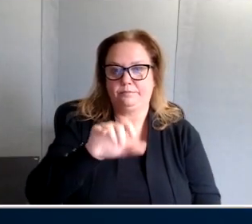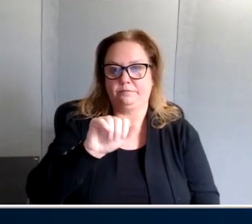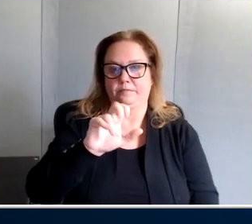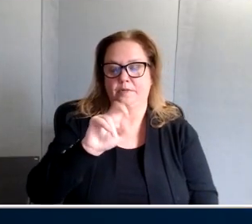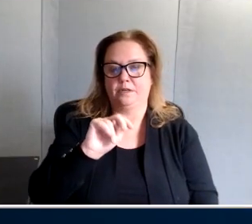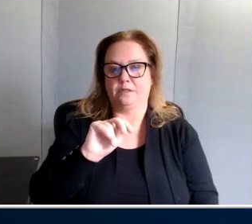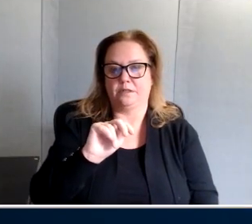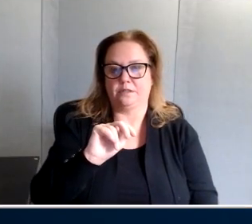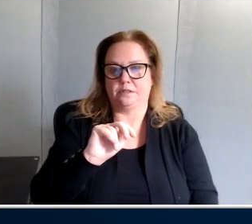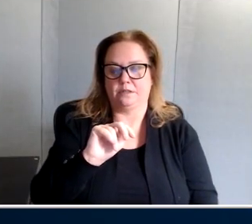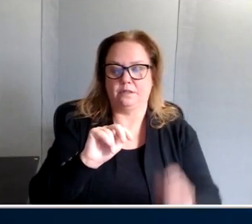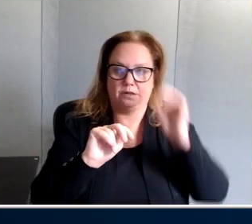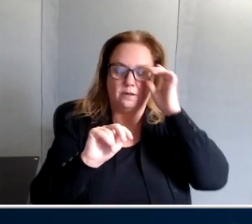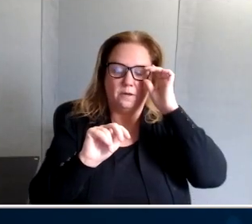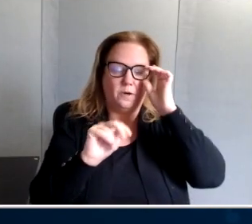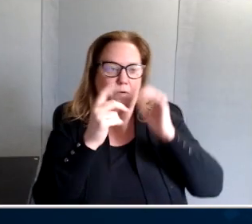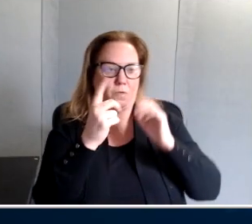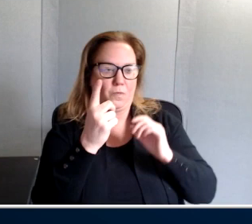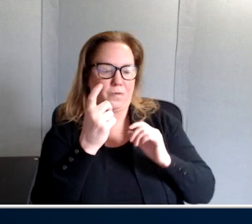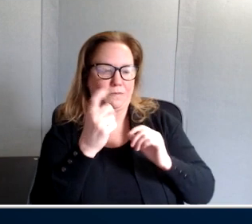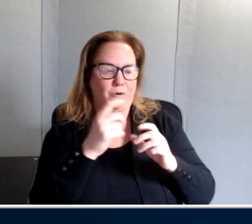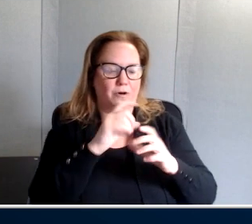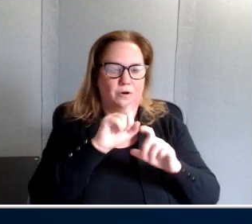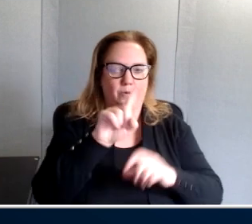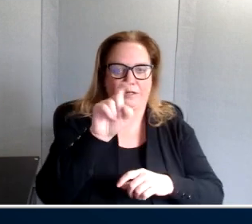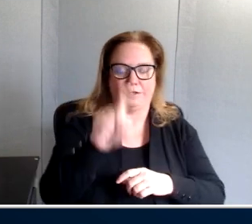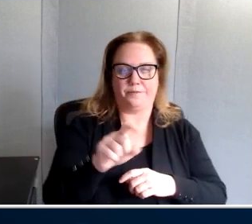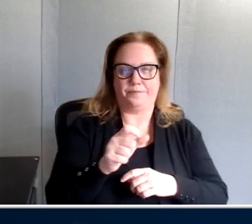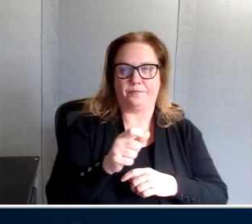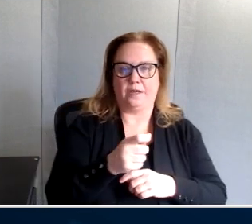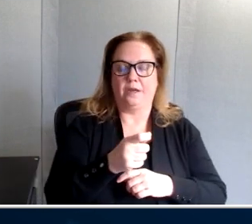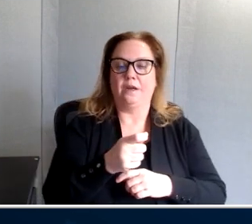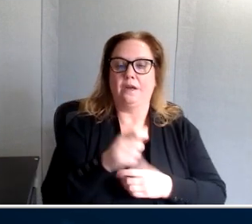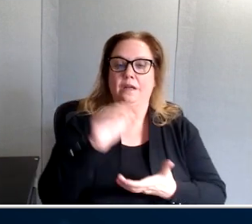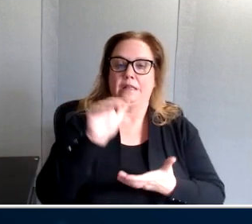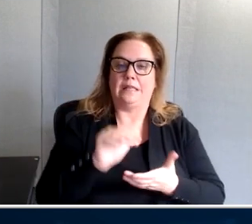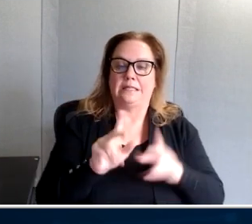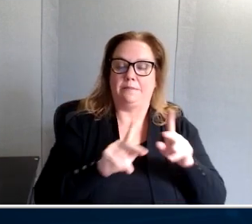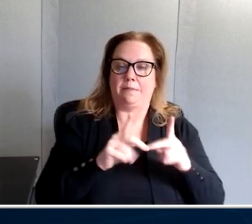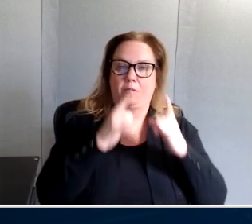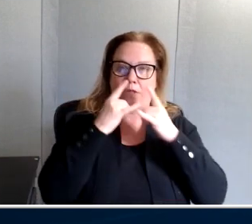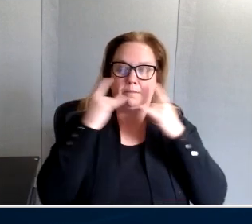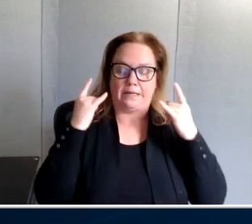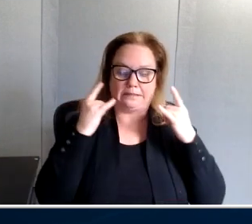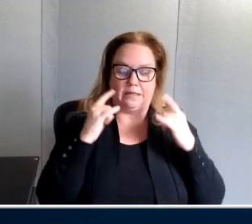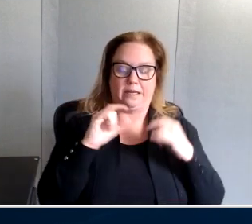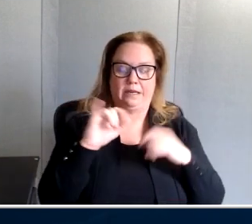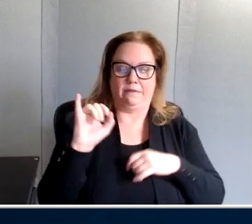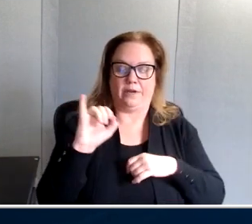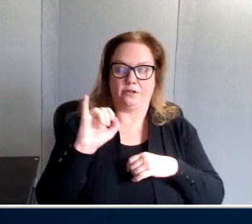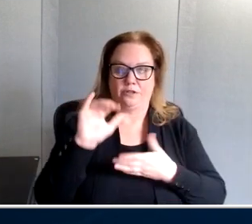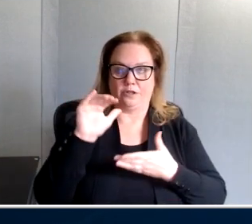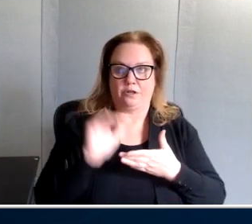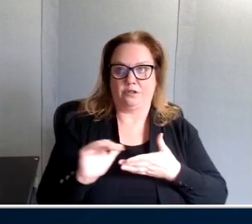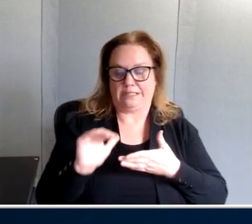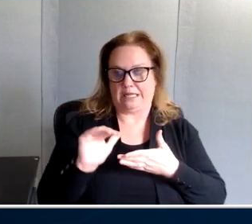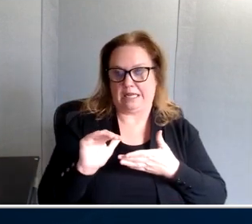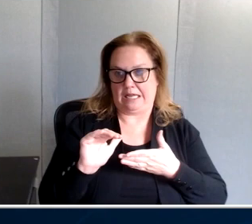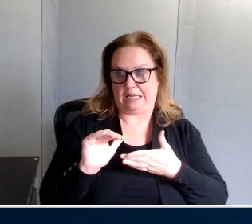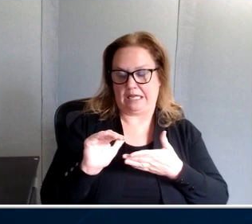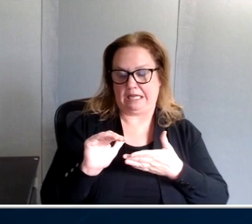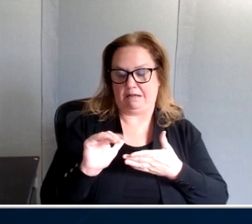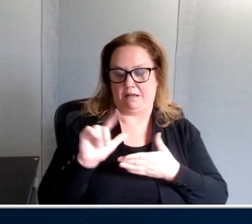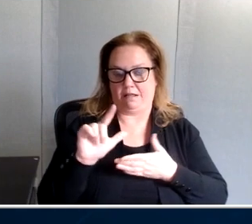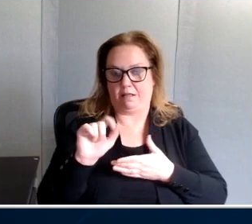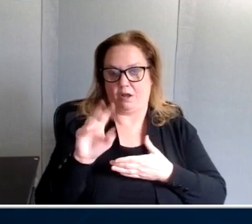what you're going to say, but I'm going to let you give the official answer. So if fewer people are wearing masks and the infection rates are staying low, does that mean that the medical masks weren't useful in